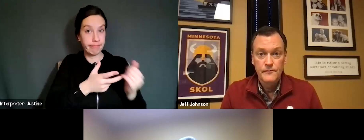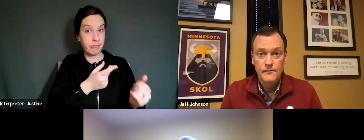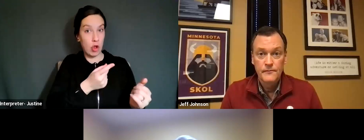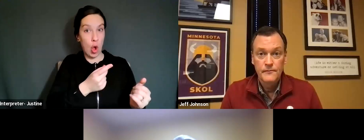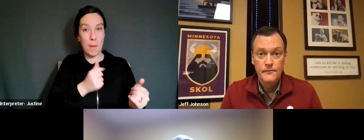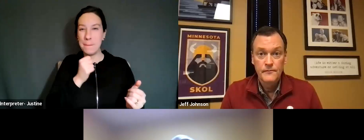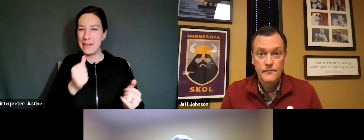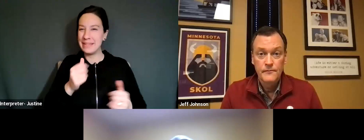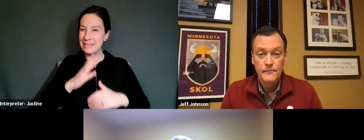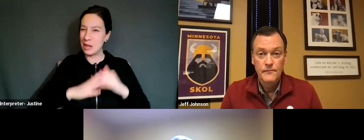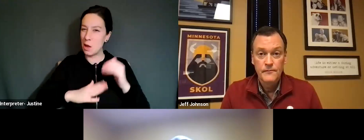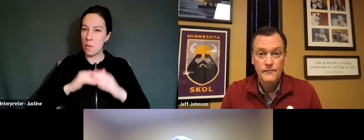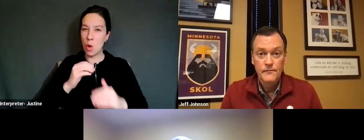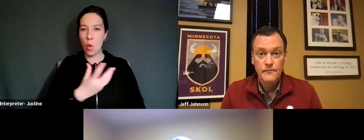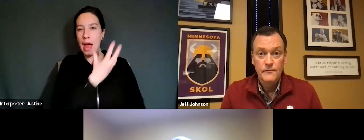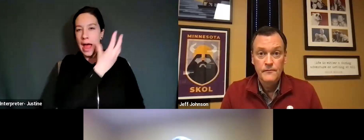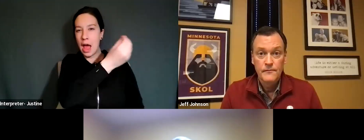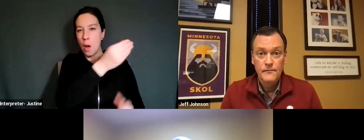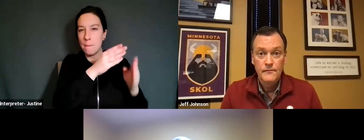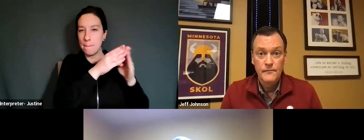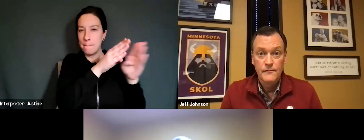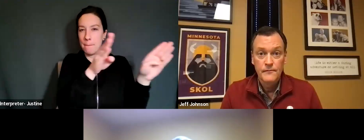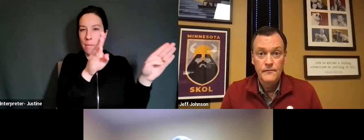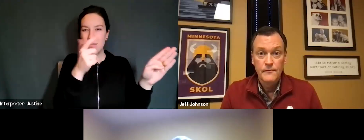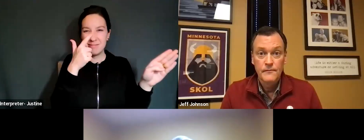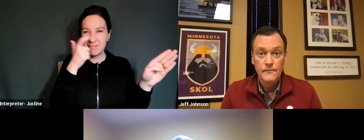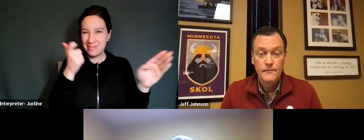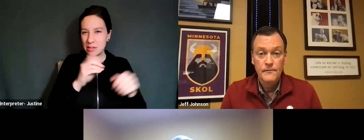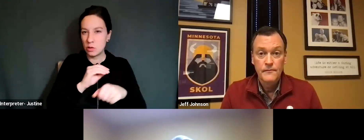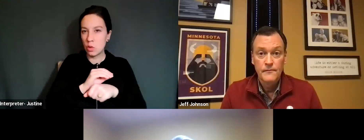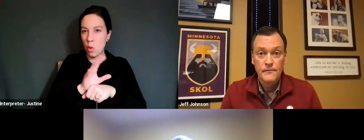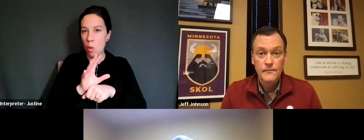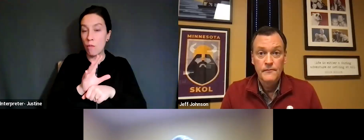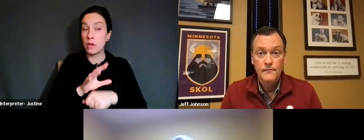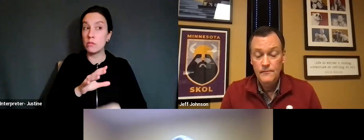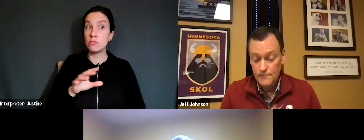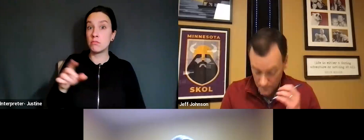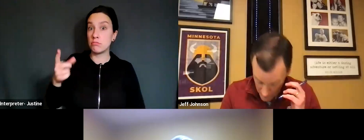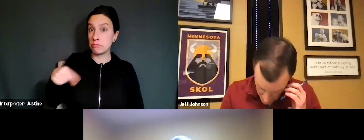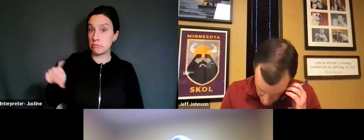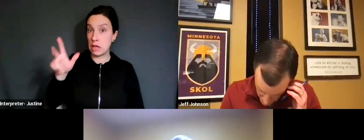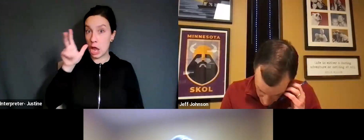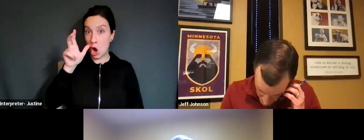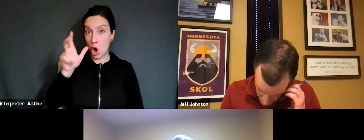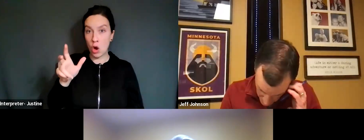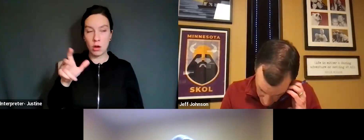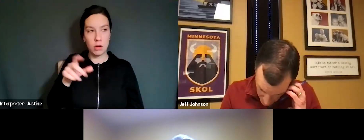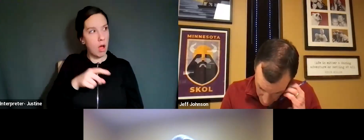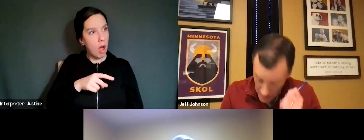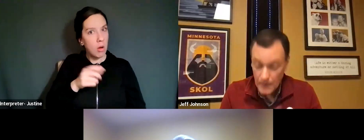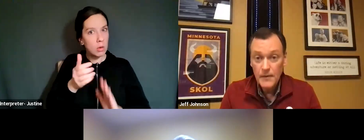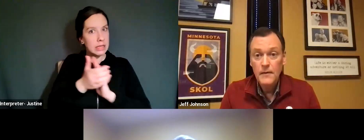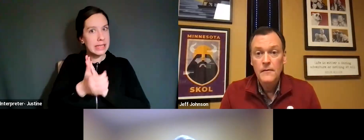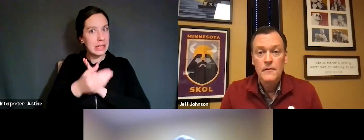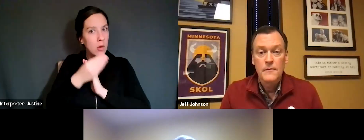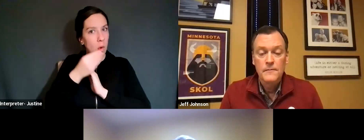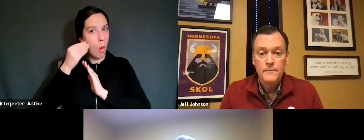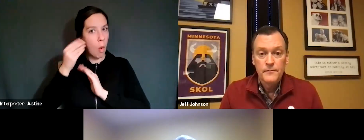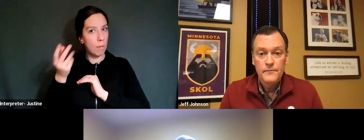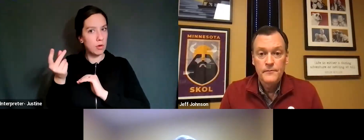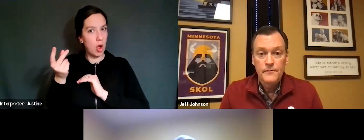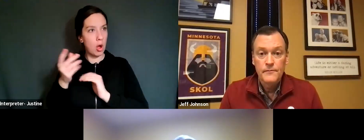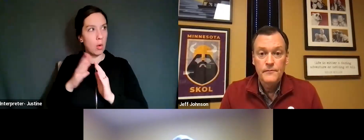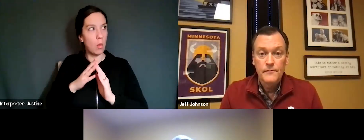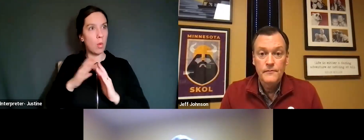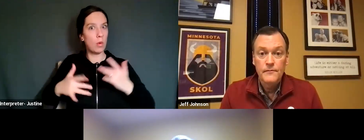with all of the COVID stuff going on. And when they heard we were going to start offering this, they were so excited and they called to ask some questions about it to